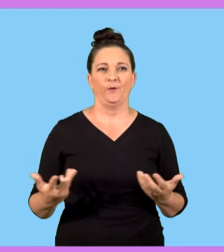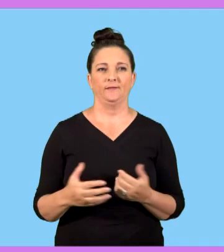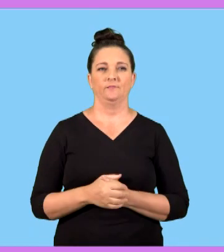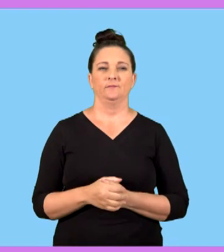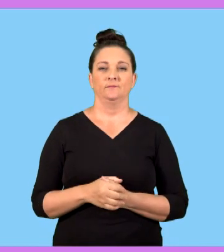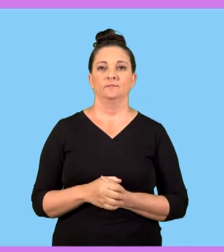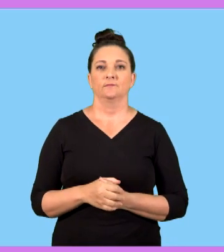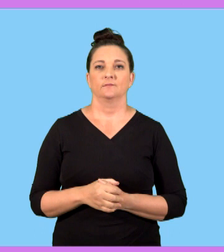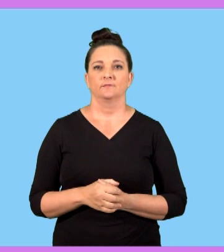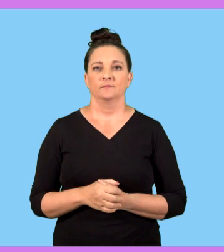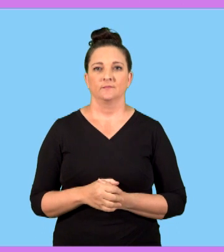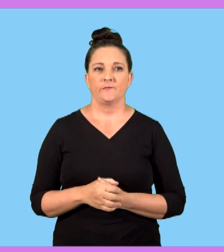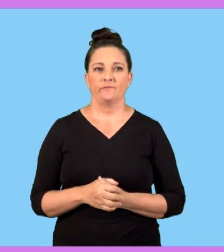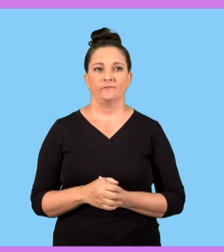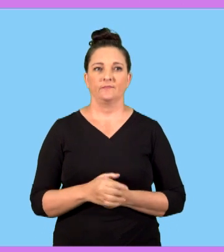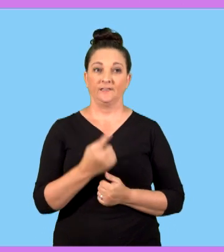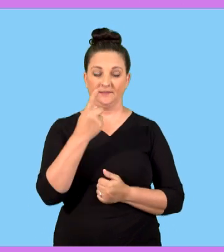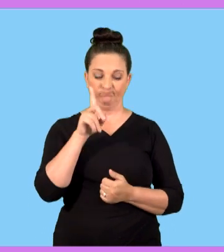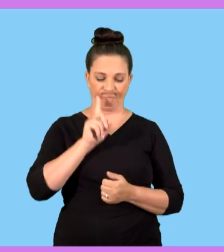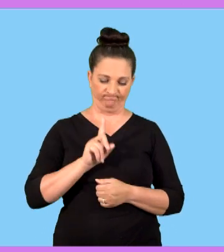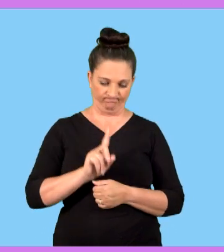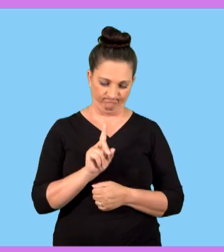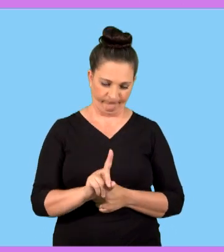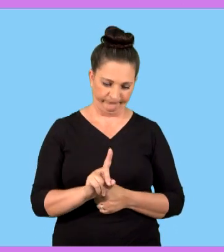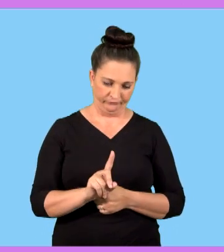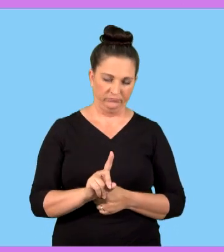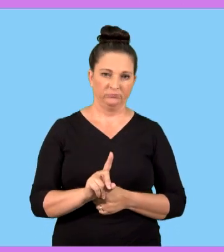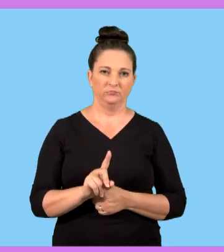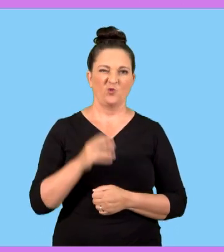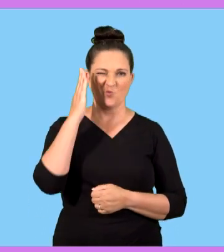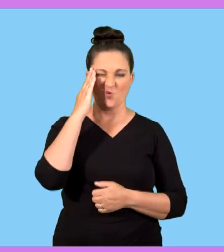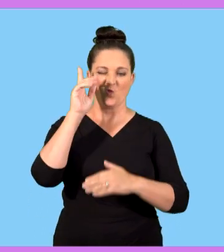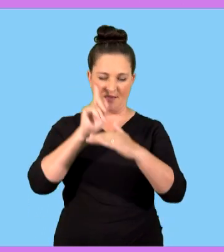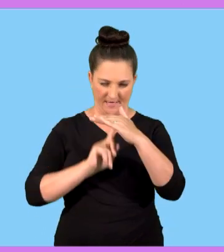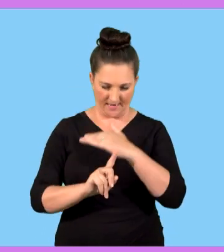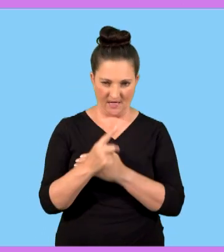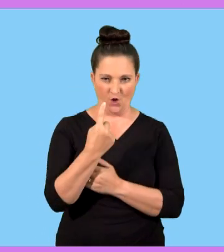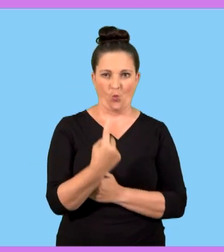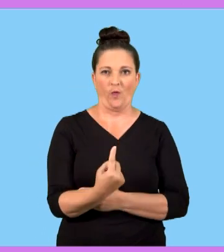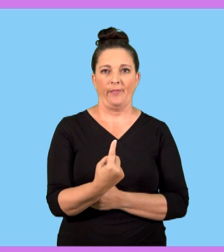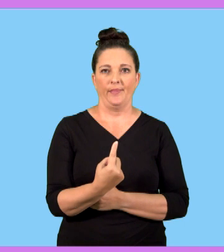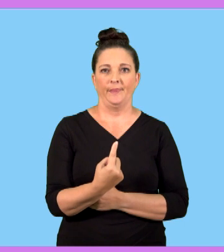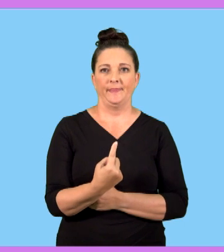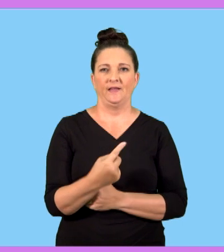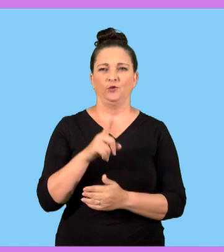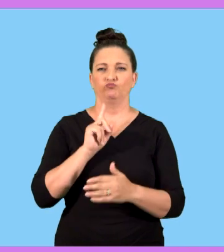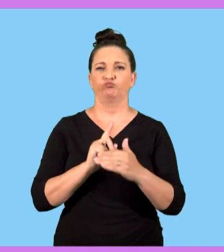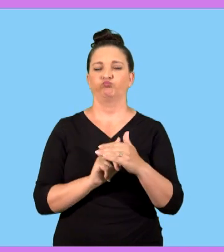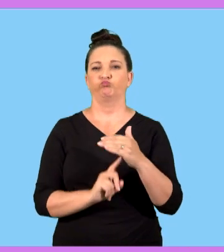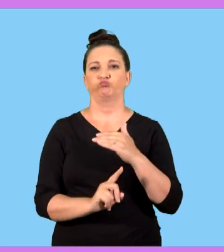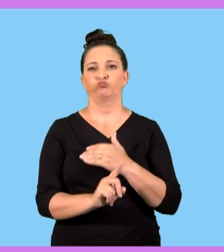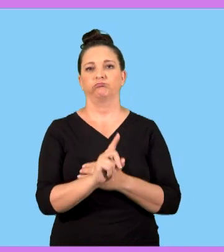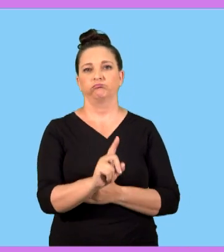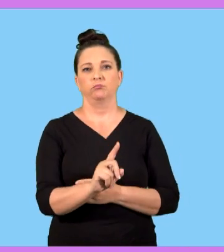there's entrance one. So offense basically will come down as the arrow is indicating here. Right, she goes down the passage,